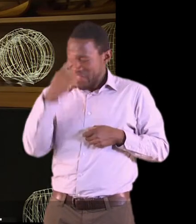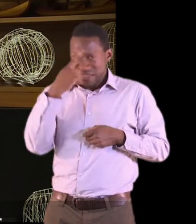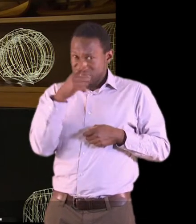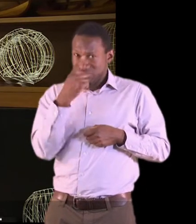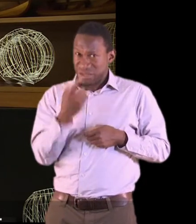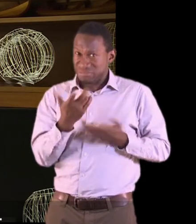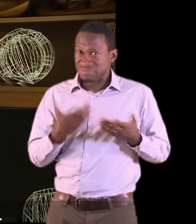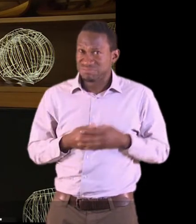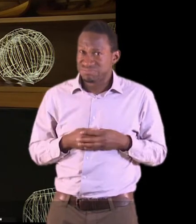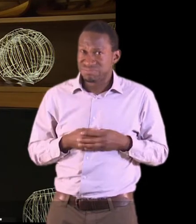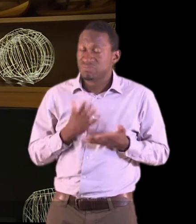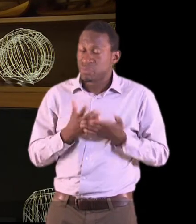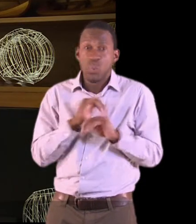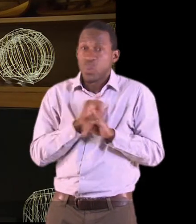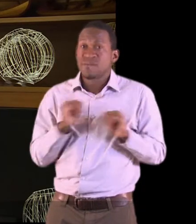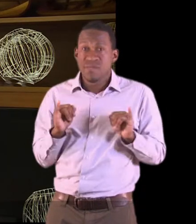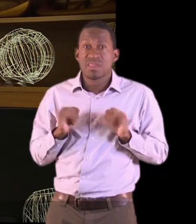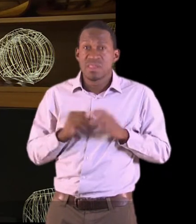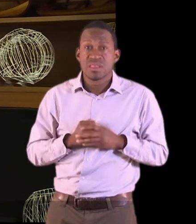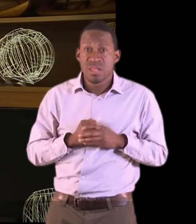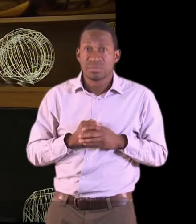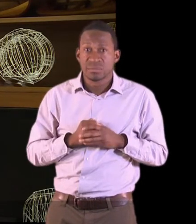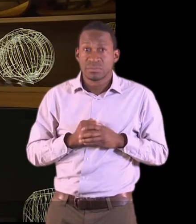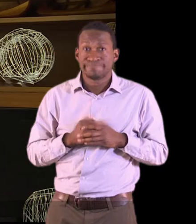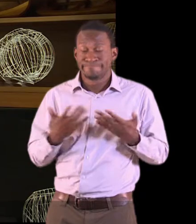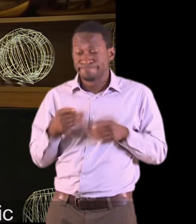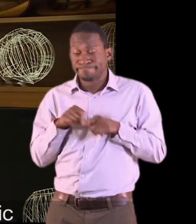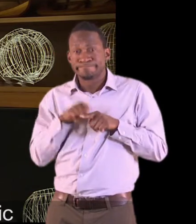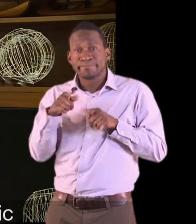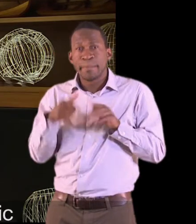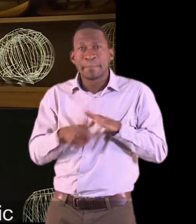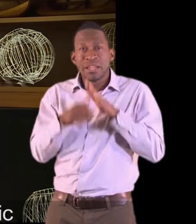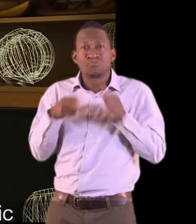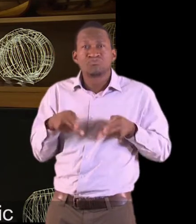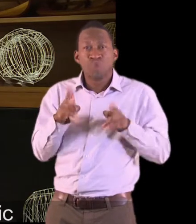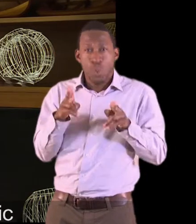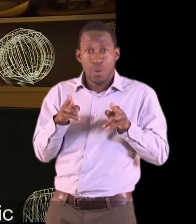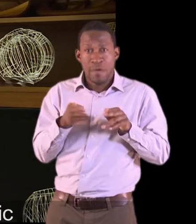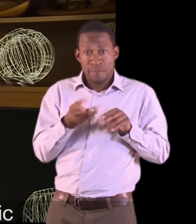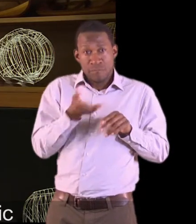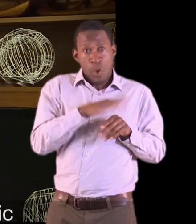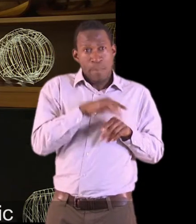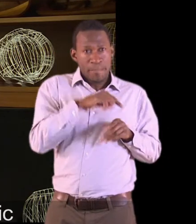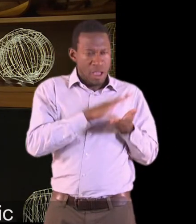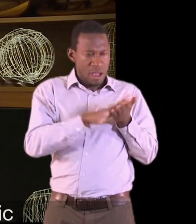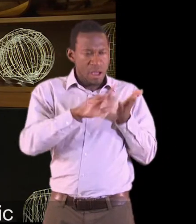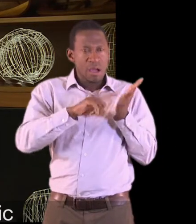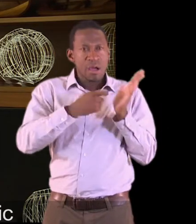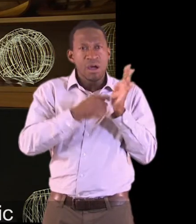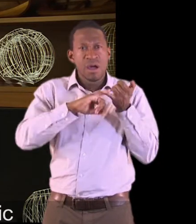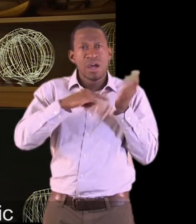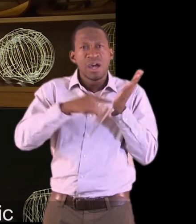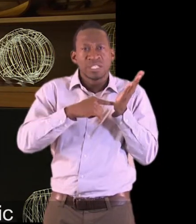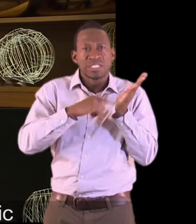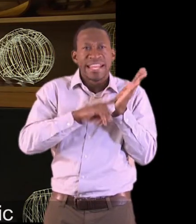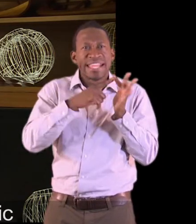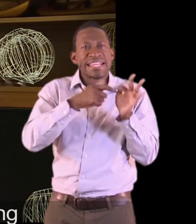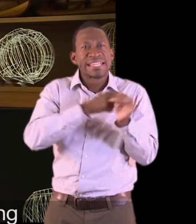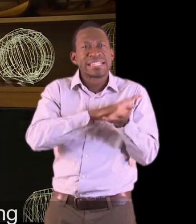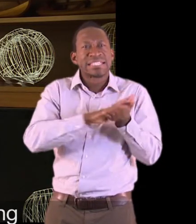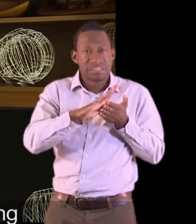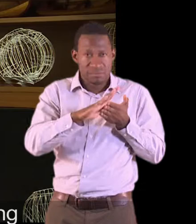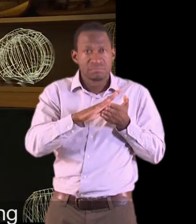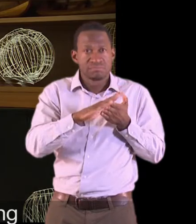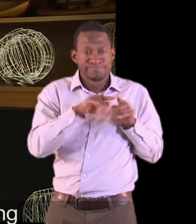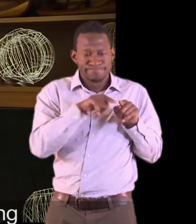I don't think you can. It was awful. And we made a public display of ourselves